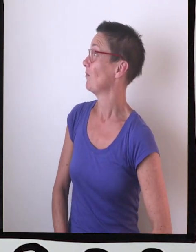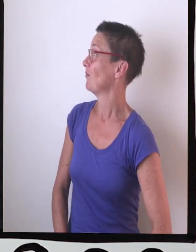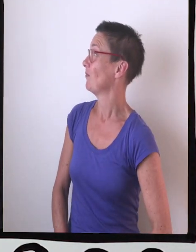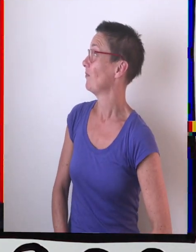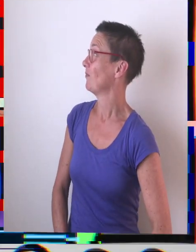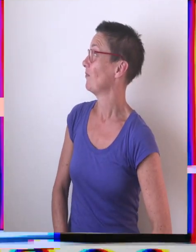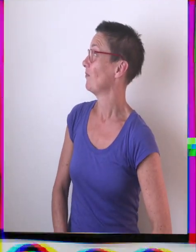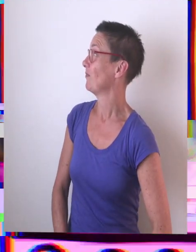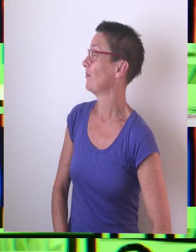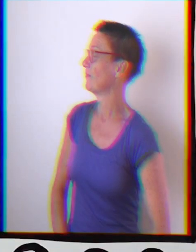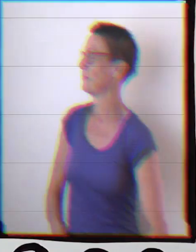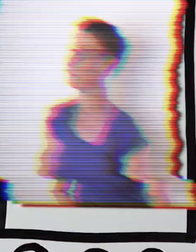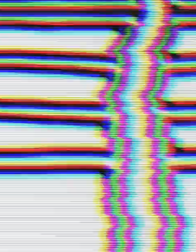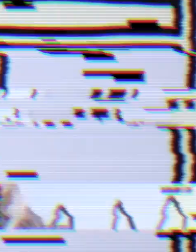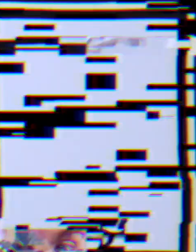3, 2, 1.